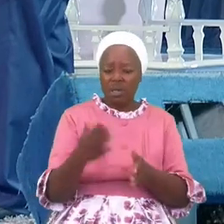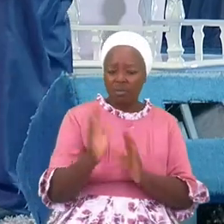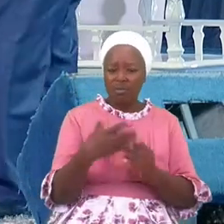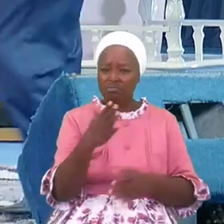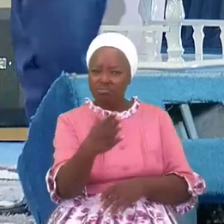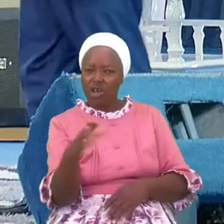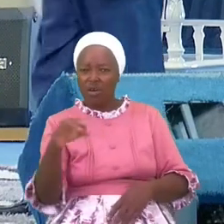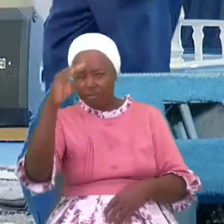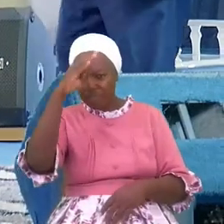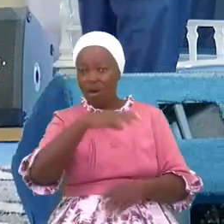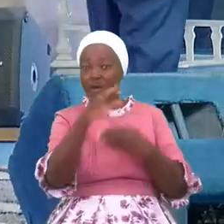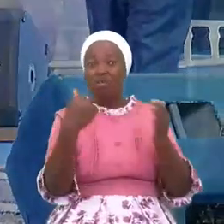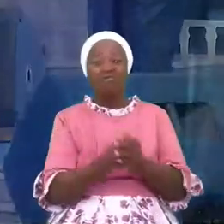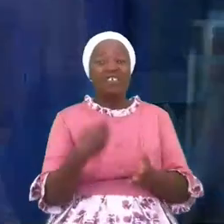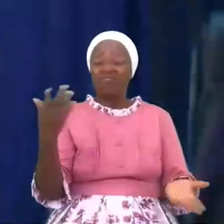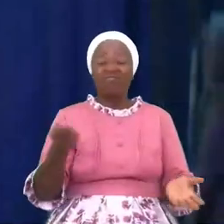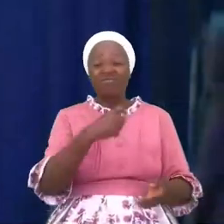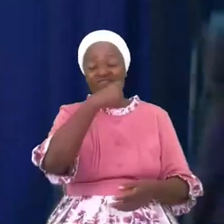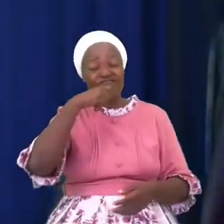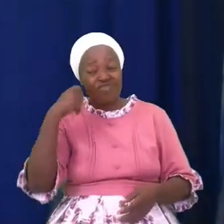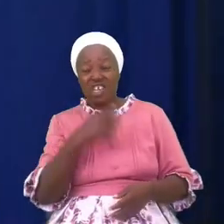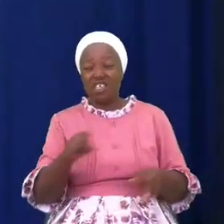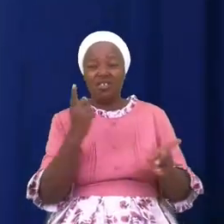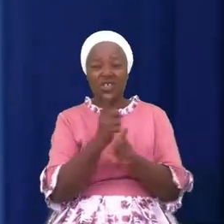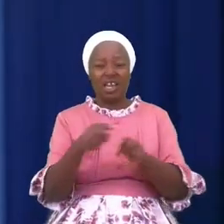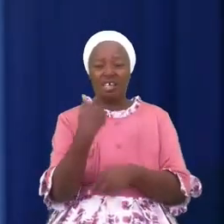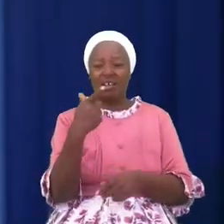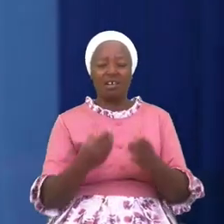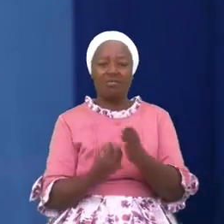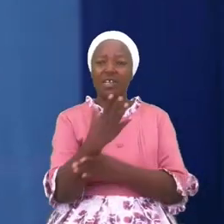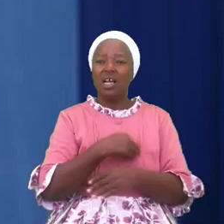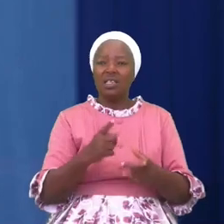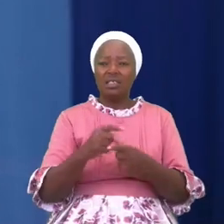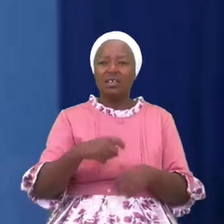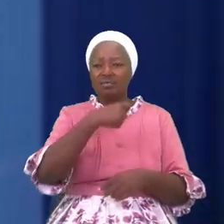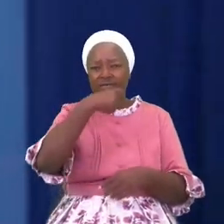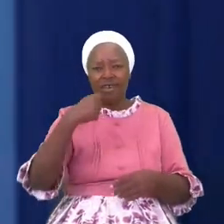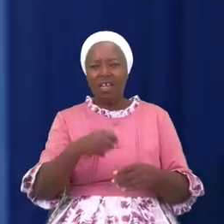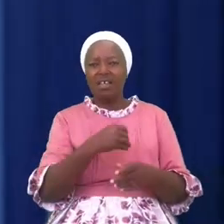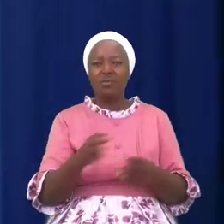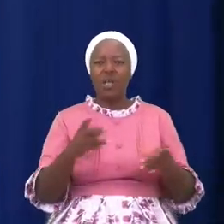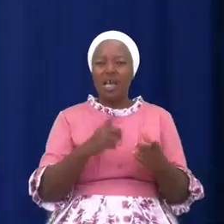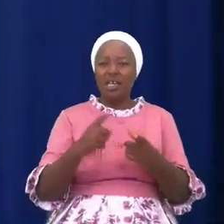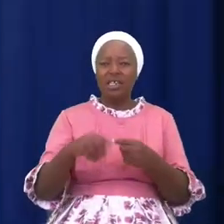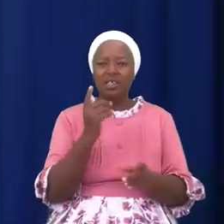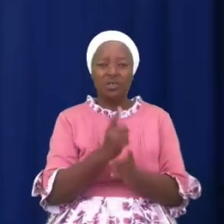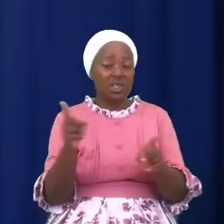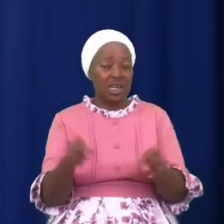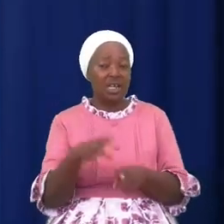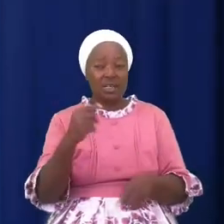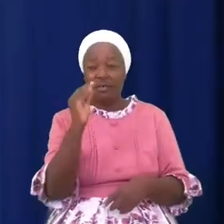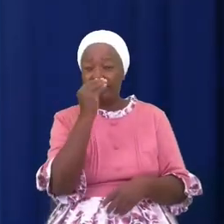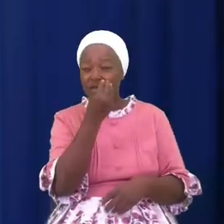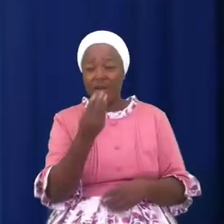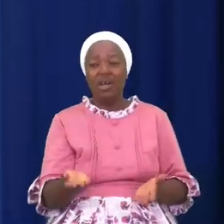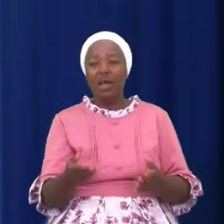fade away, and they are like the flowers. But it says, the word that I give you to go and deliver,